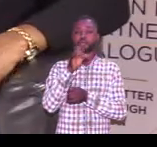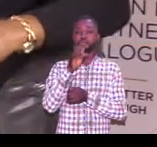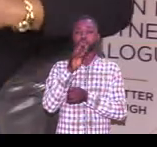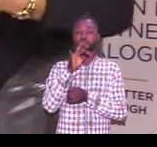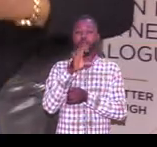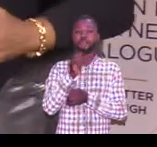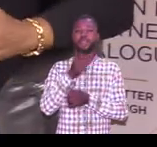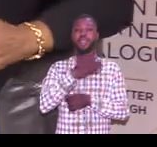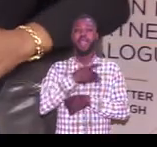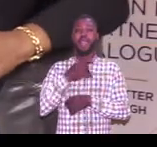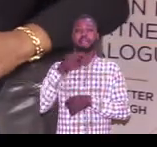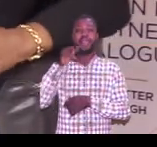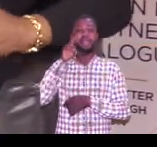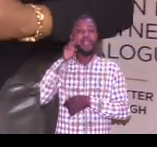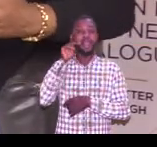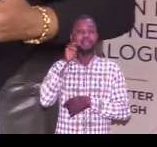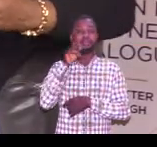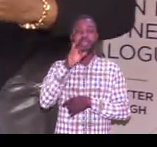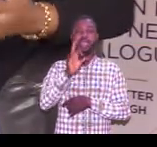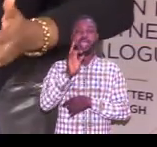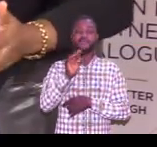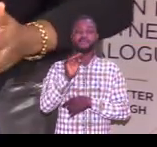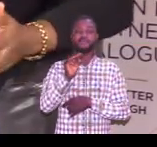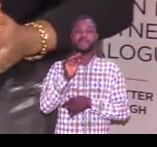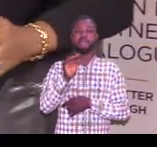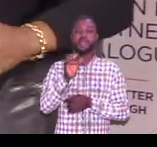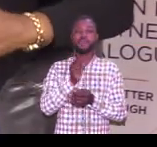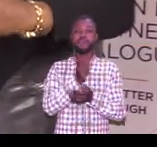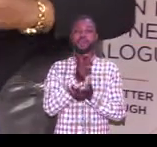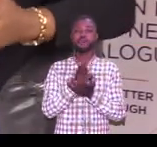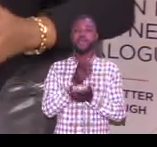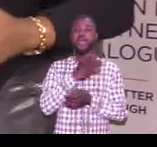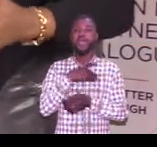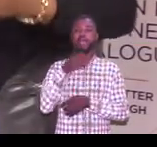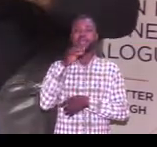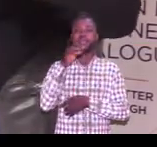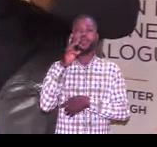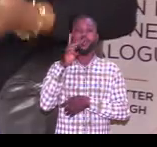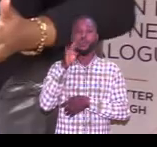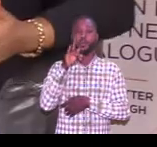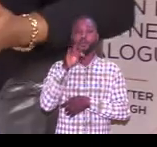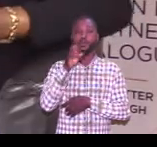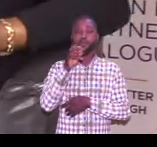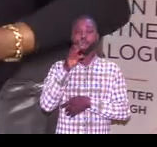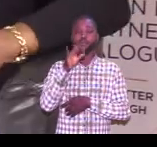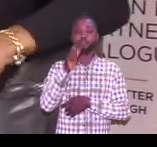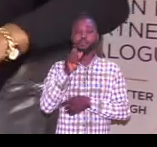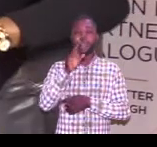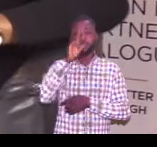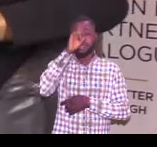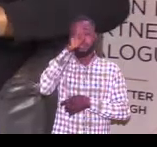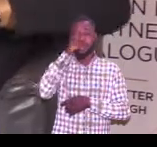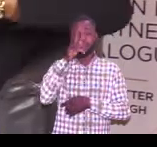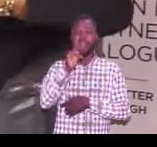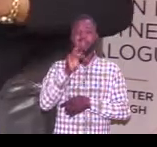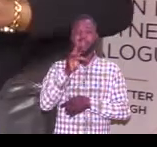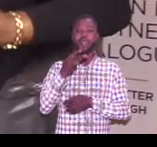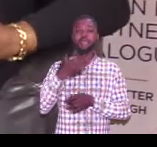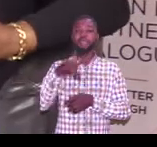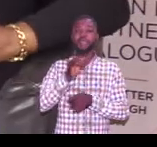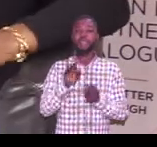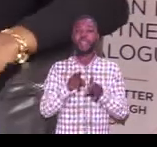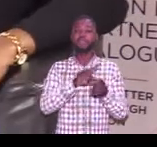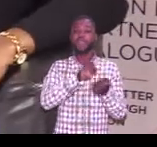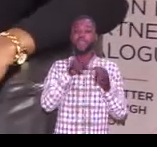and Niger FM stations. And Wazobia Max TV. Yes. They